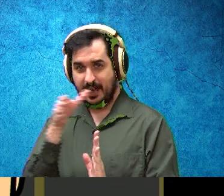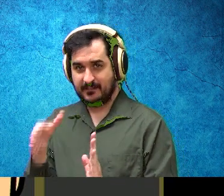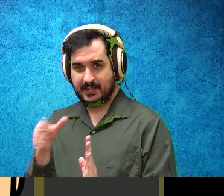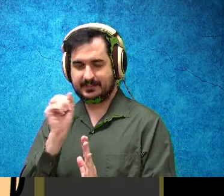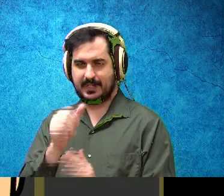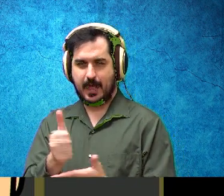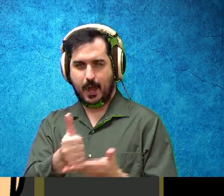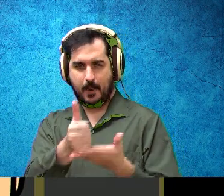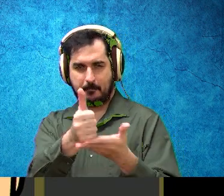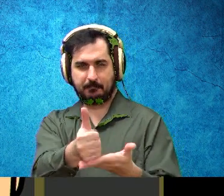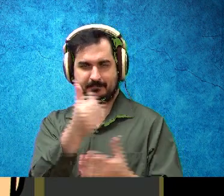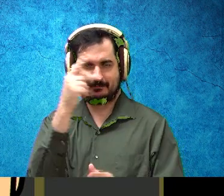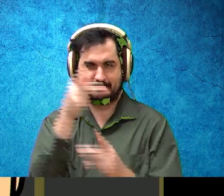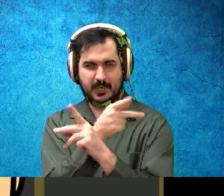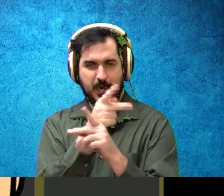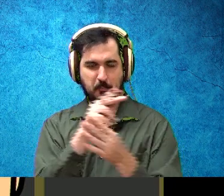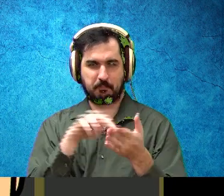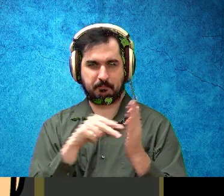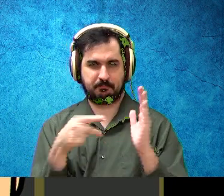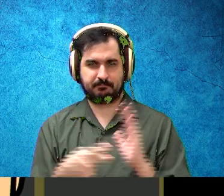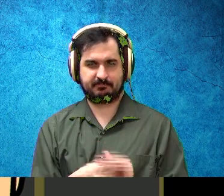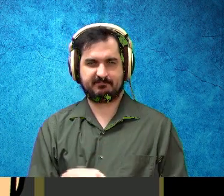Well, let's think of some words that end in